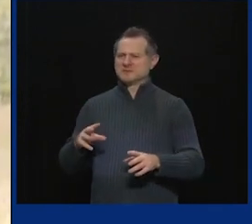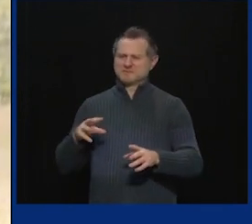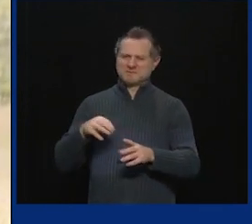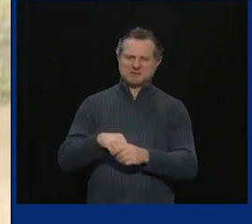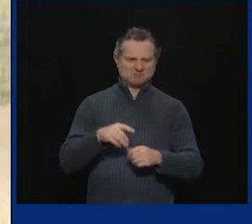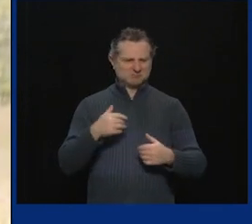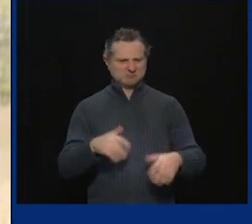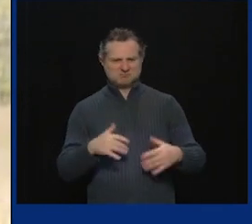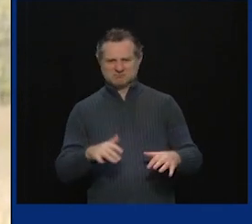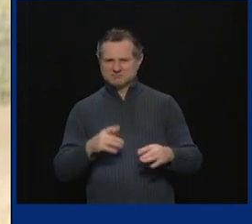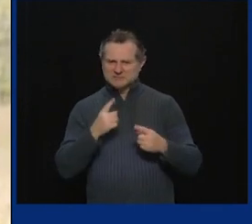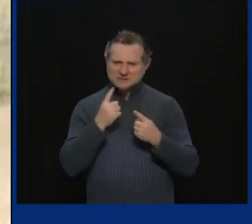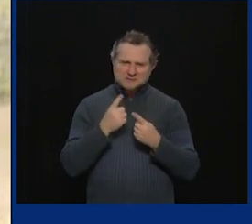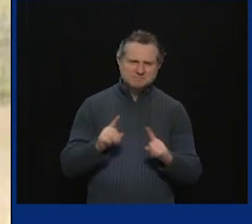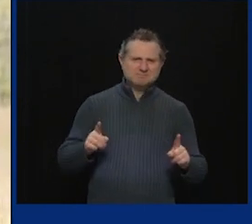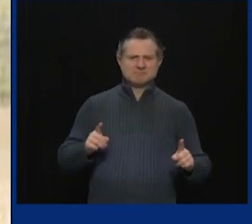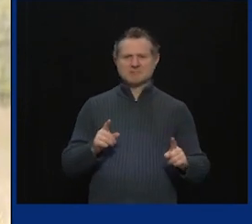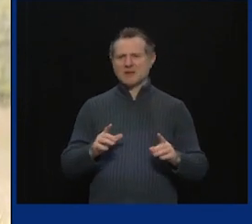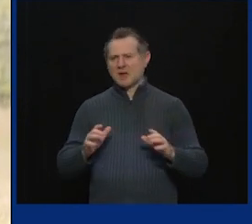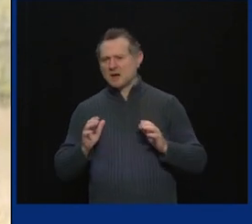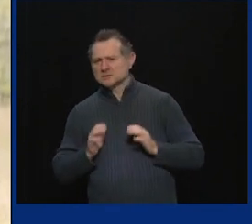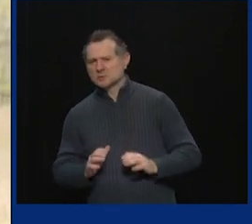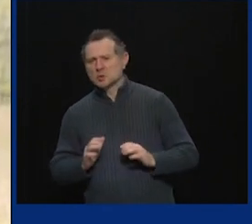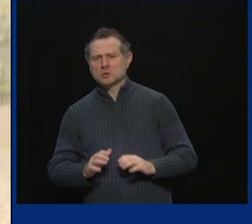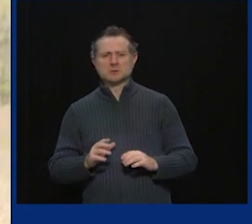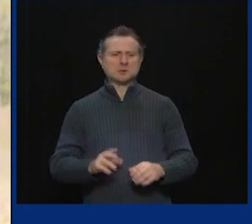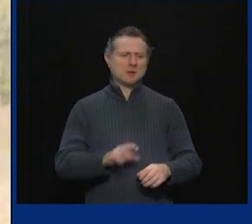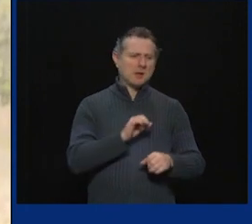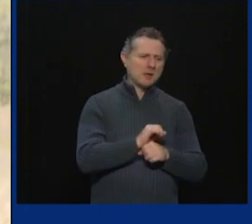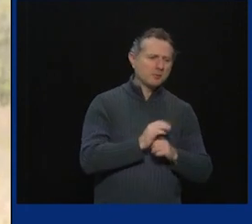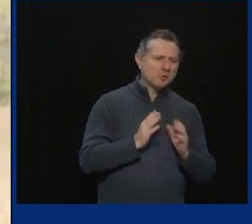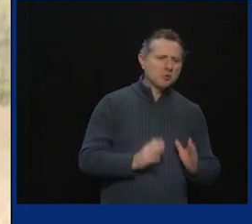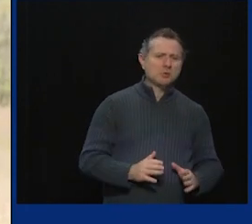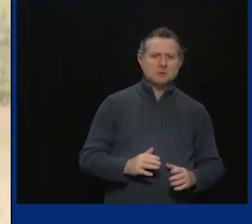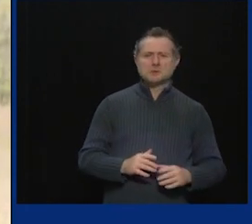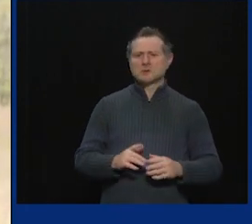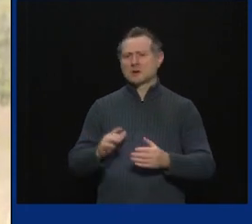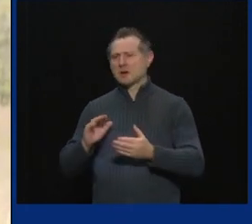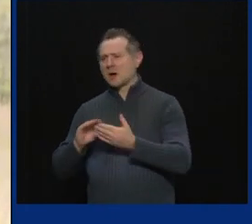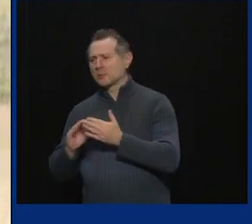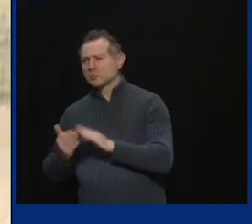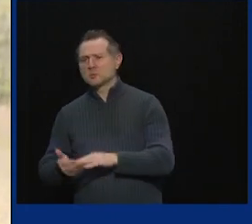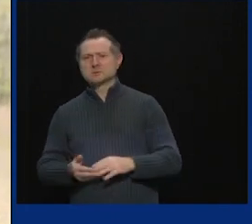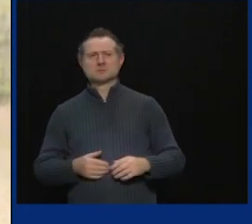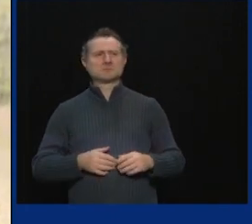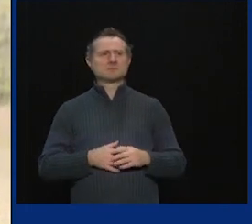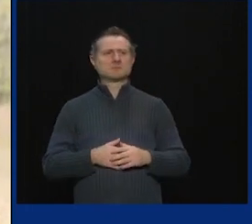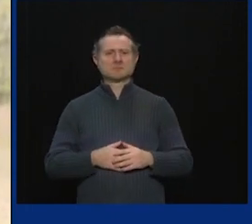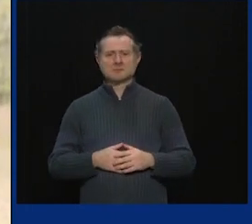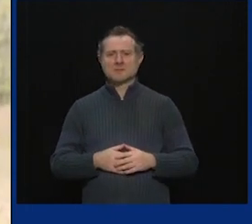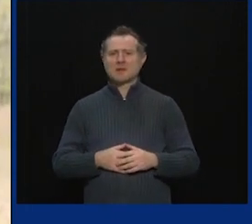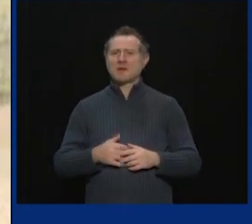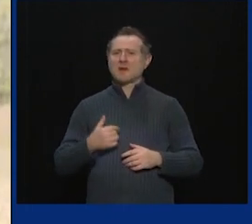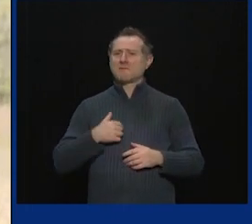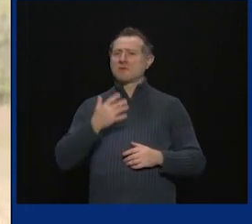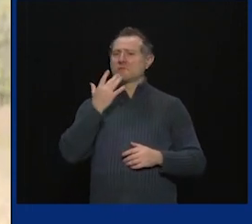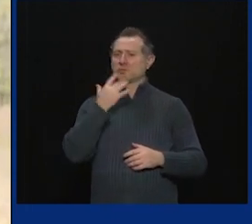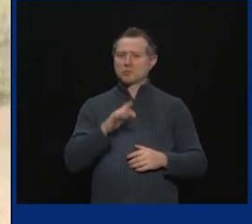community. And for my dealings, I was fortunate enough to meet the governor about 1.5 years ago.